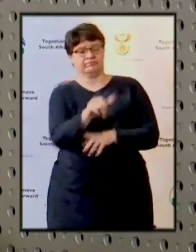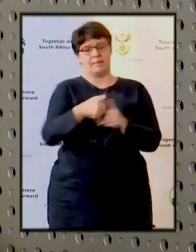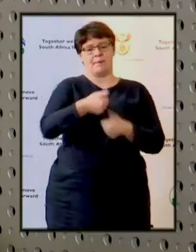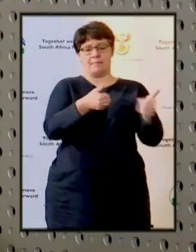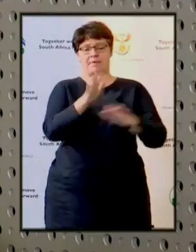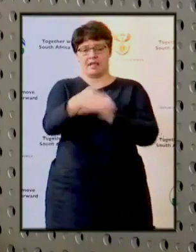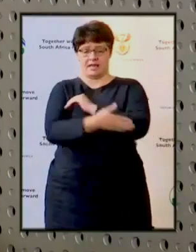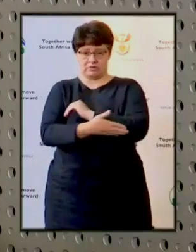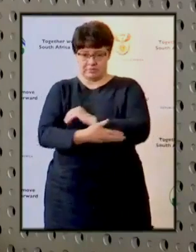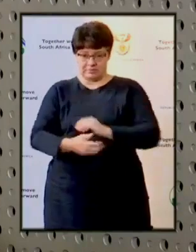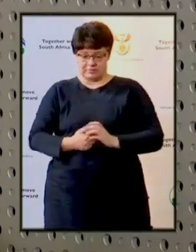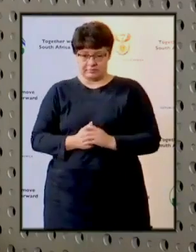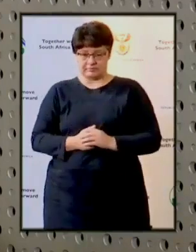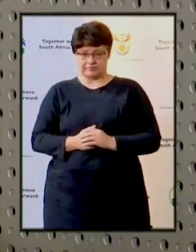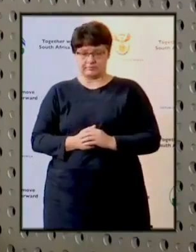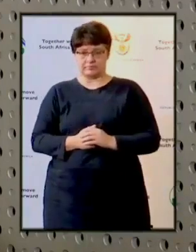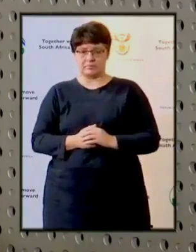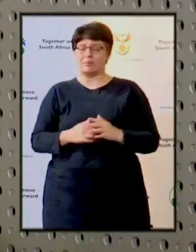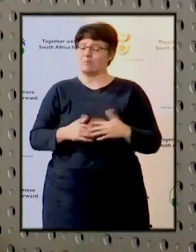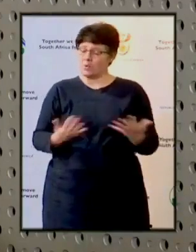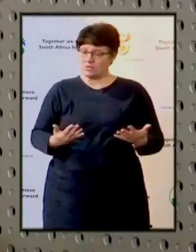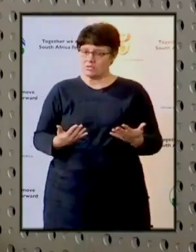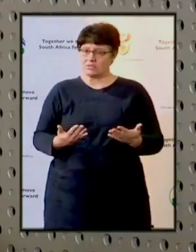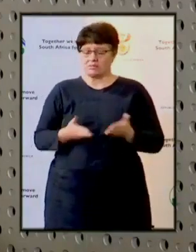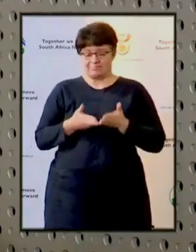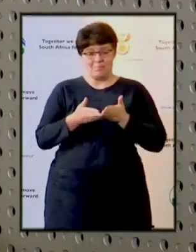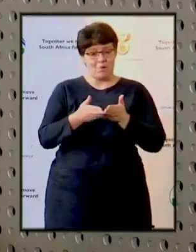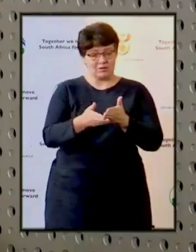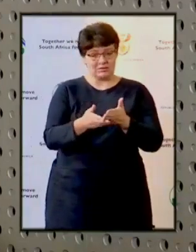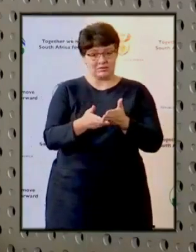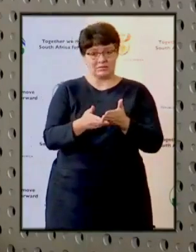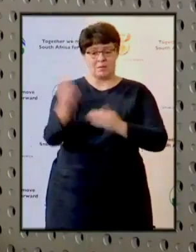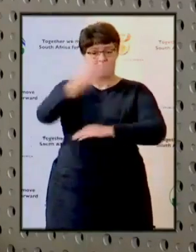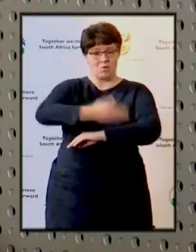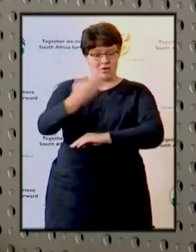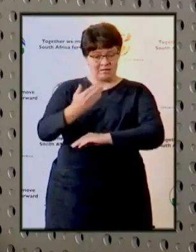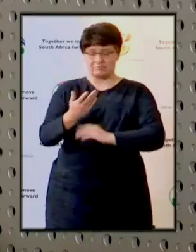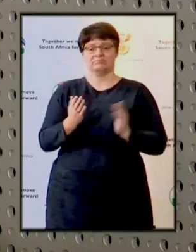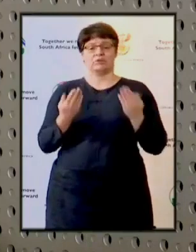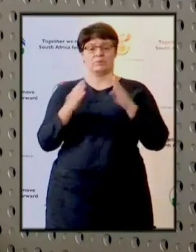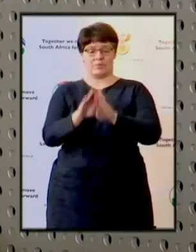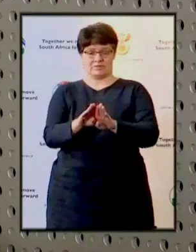But otherwise, the ports are only opened